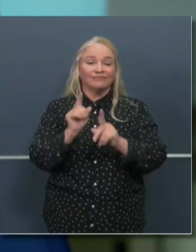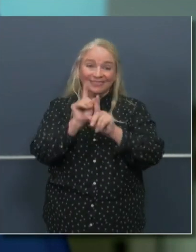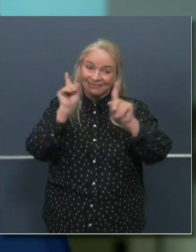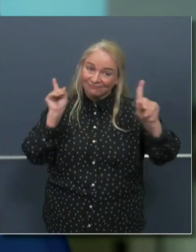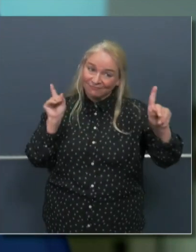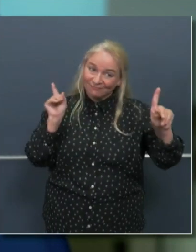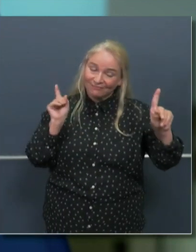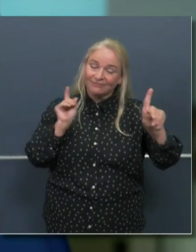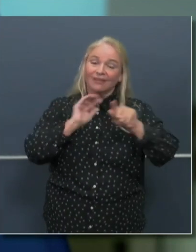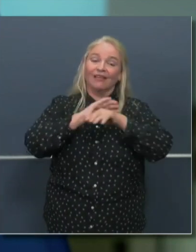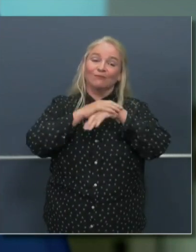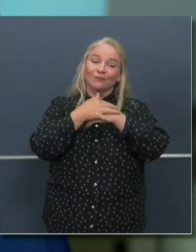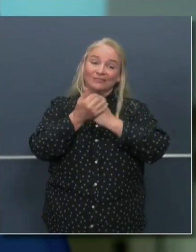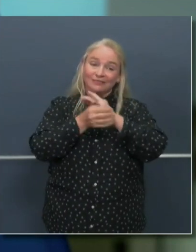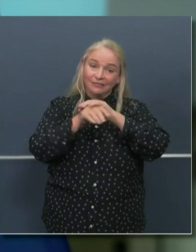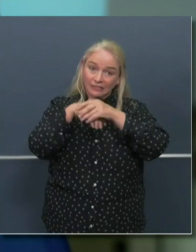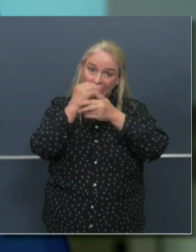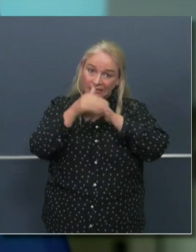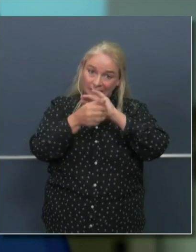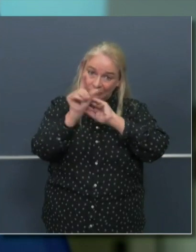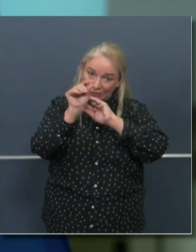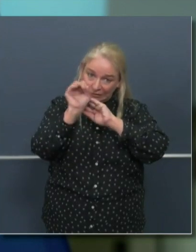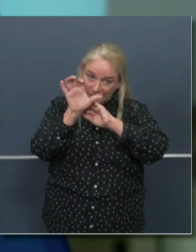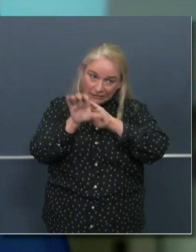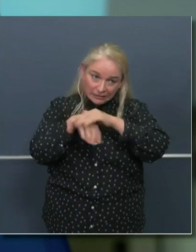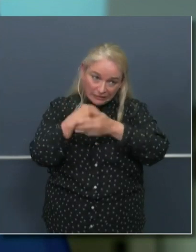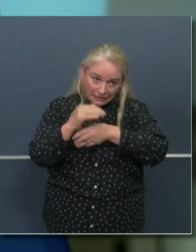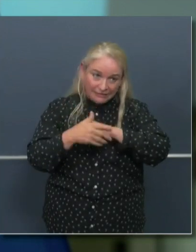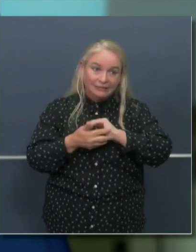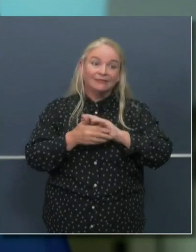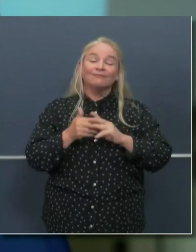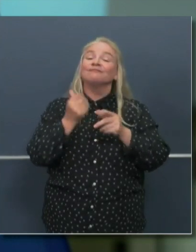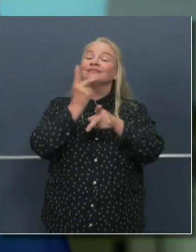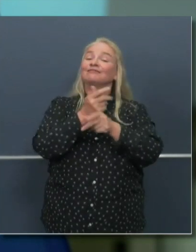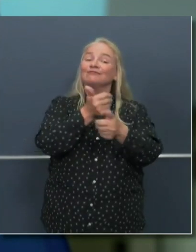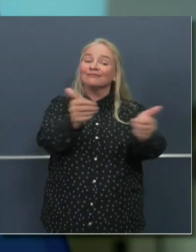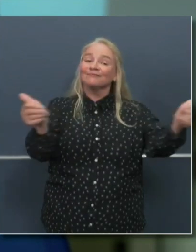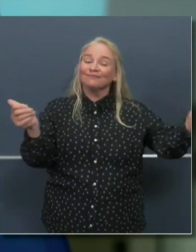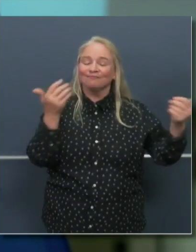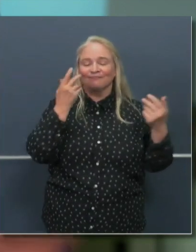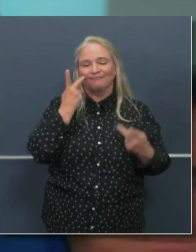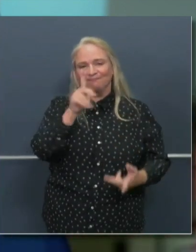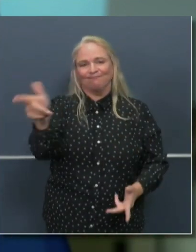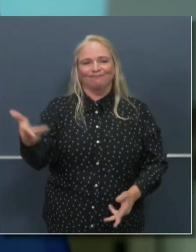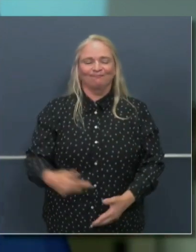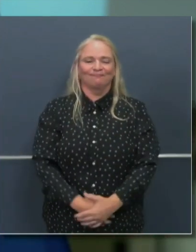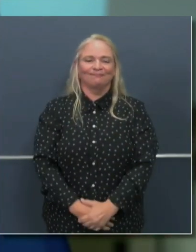and washing your hands as often as you possibly can. Take care, everybody. We'll see you tomorrow.